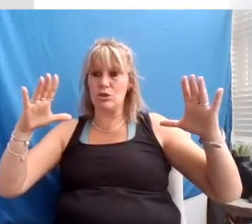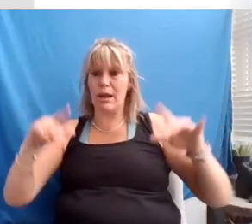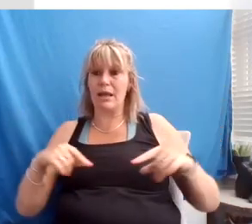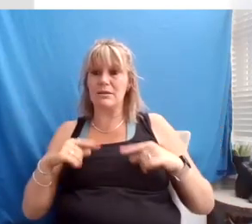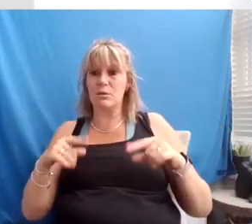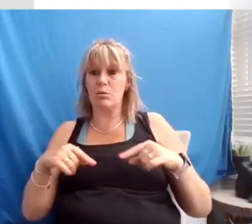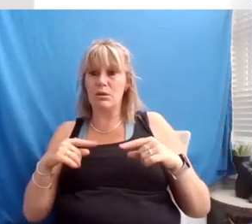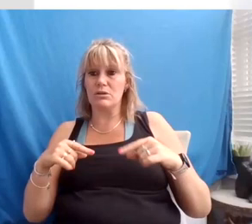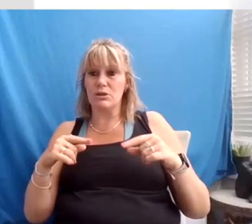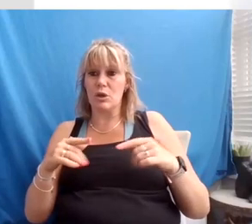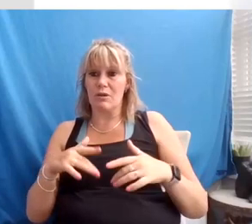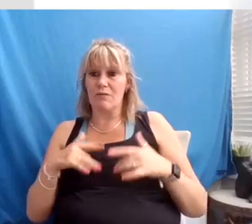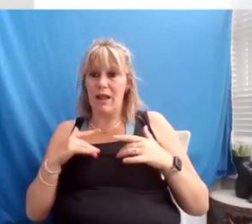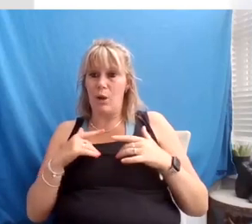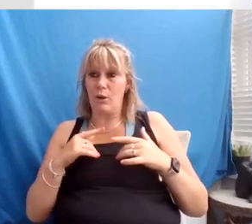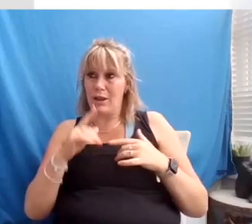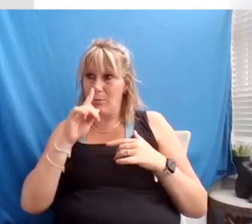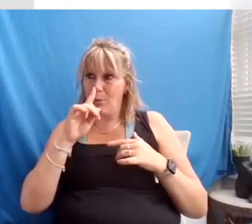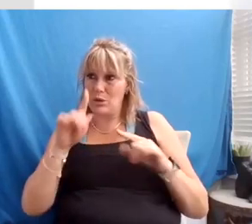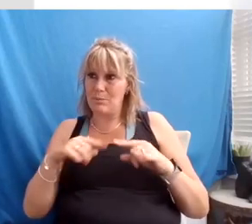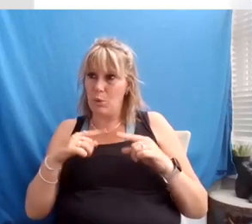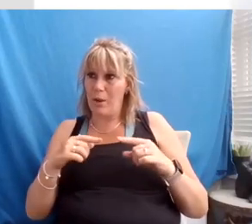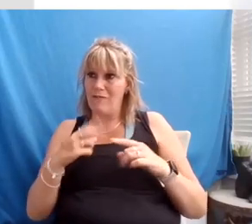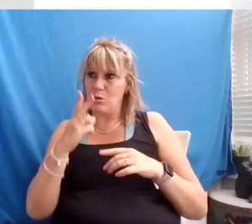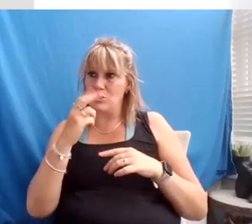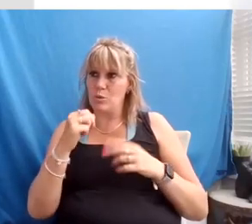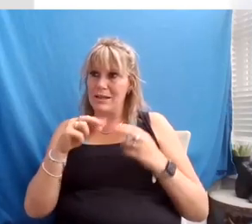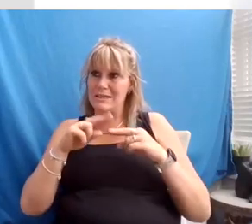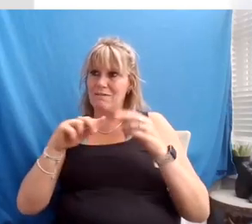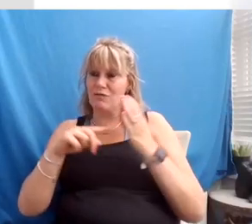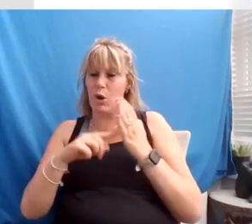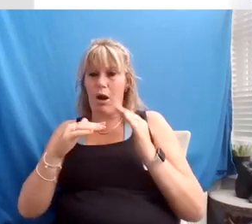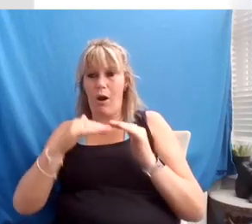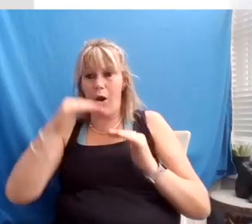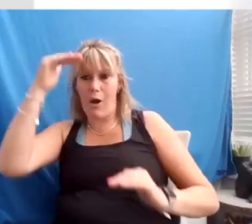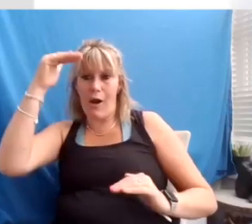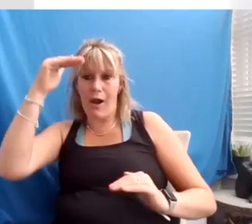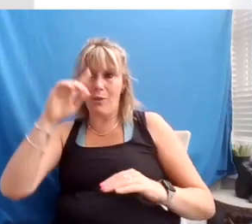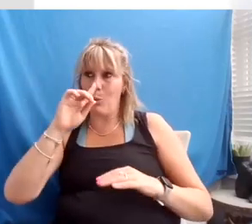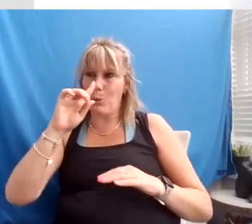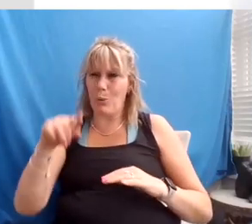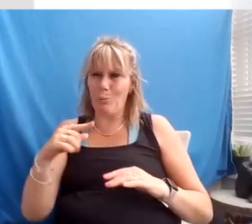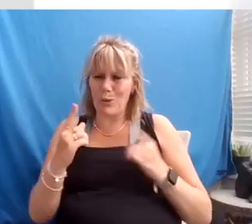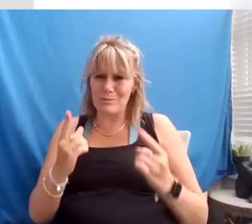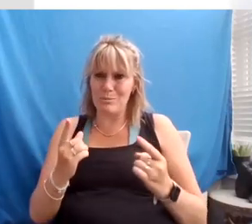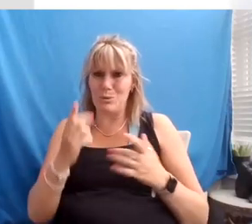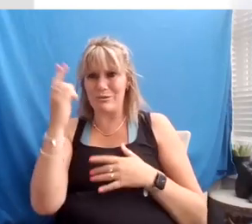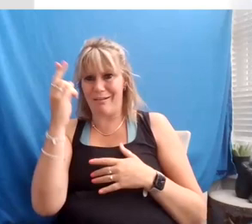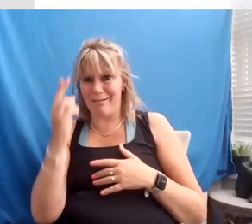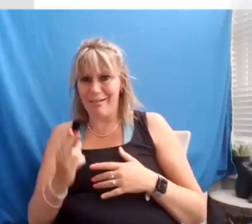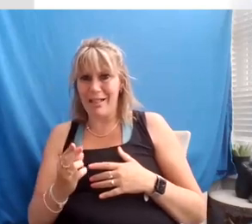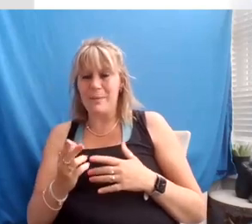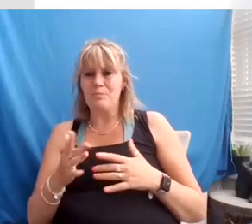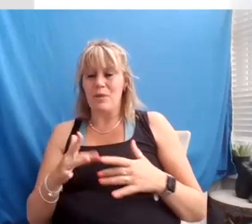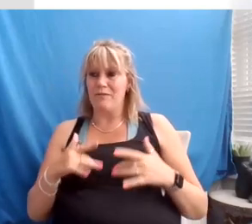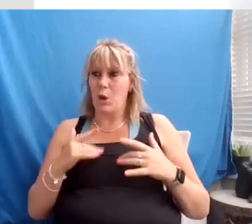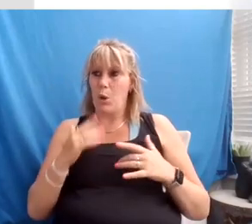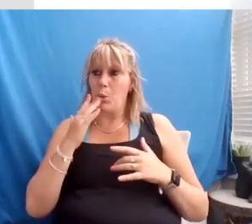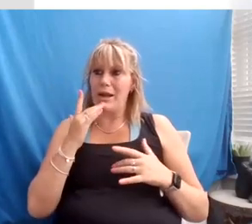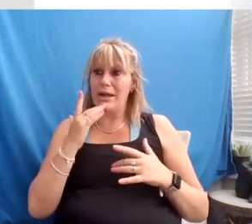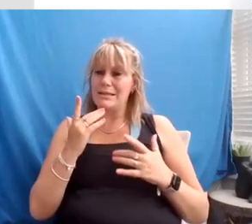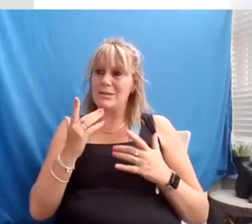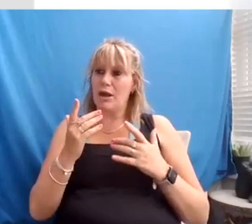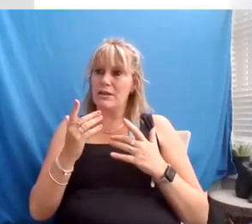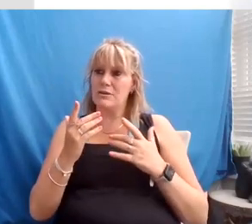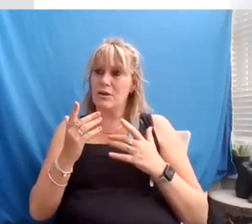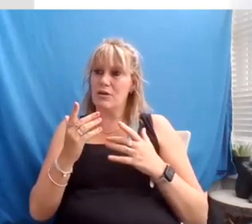if it was 20 feet high. But it's that sense of when something's reproduced, not really knowing